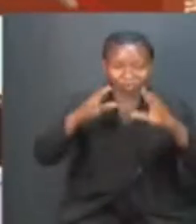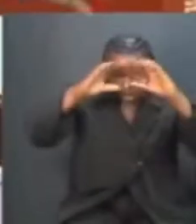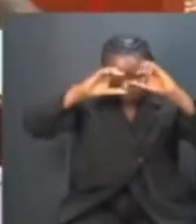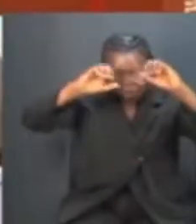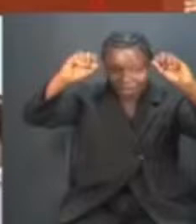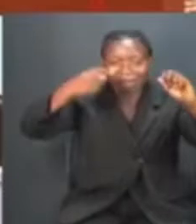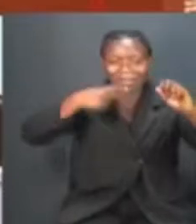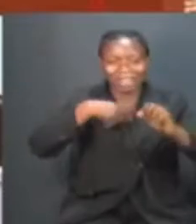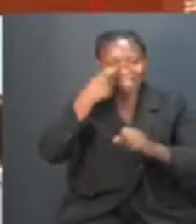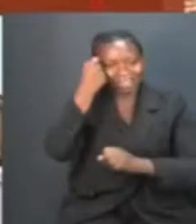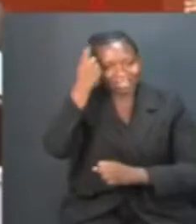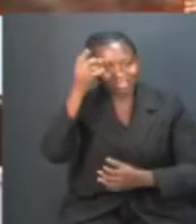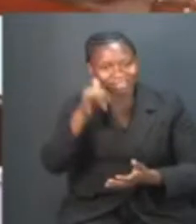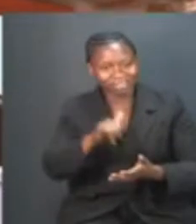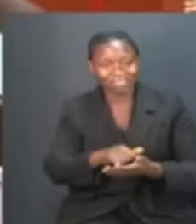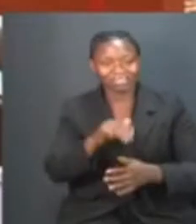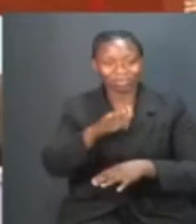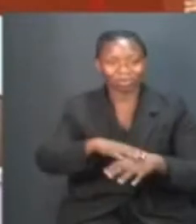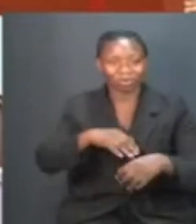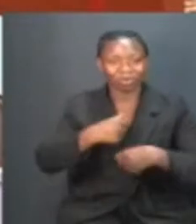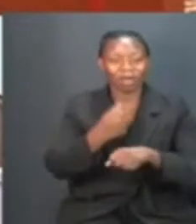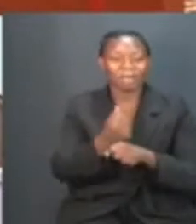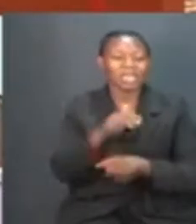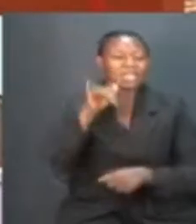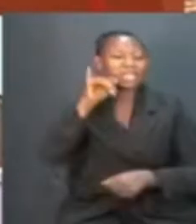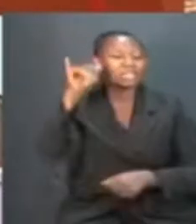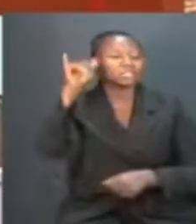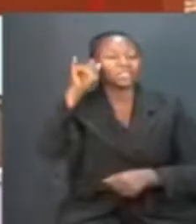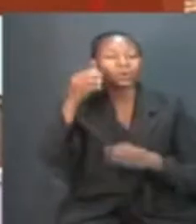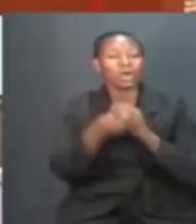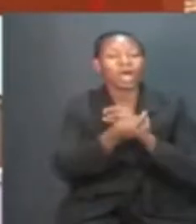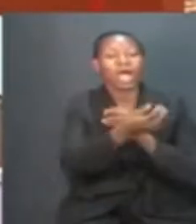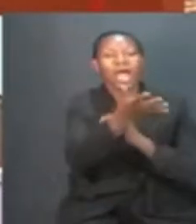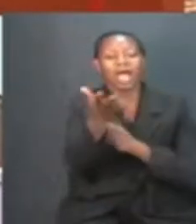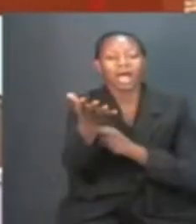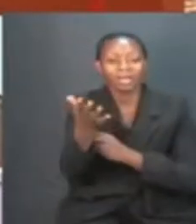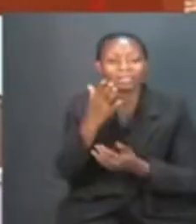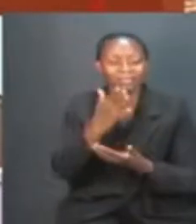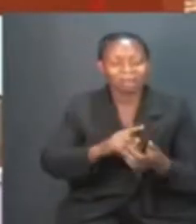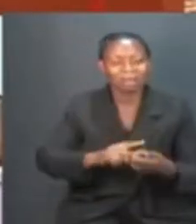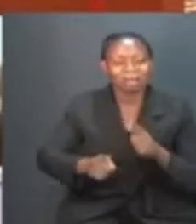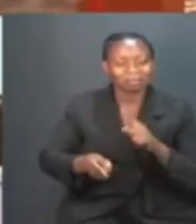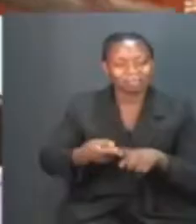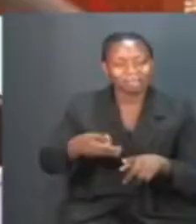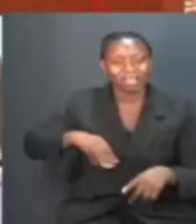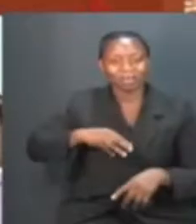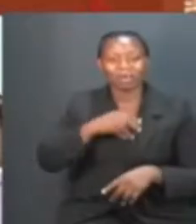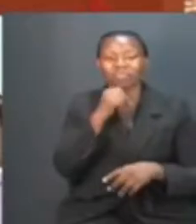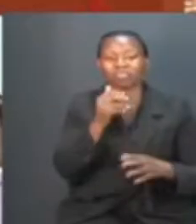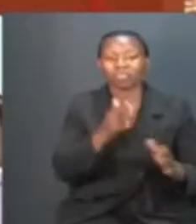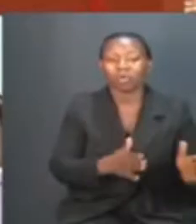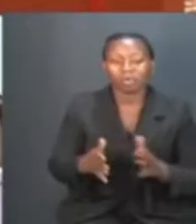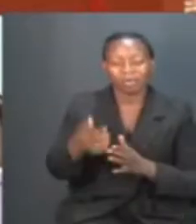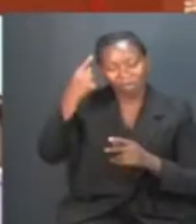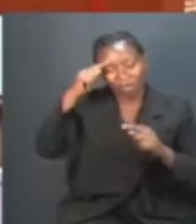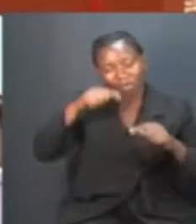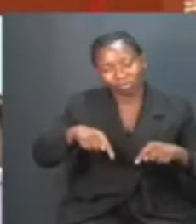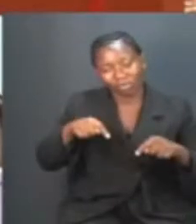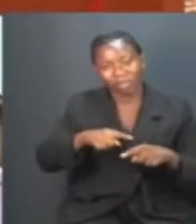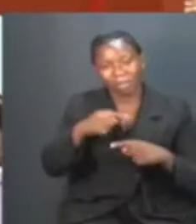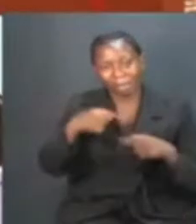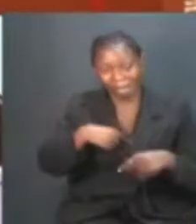I understand that that call was made only yesterday and some of my colleagues were not prepared for this day. But